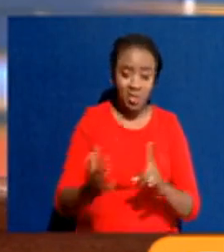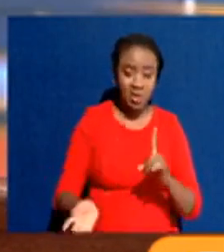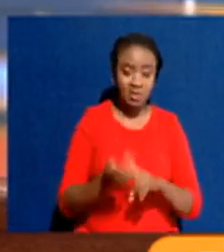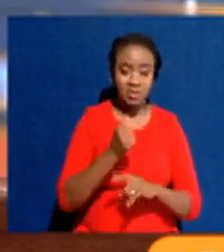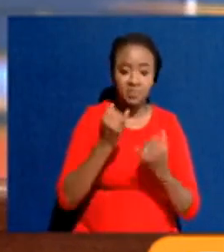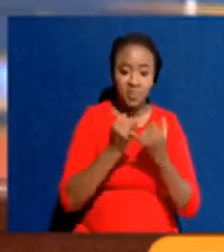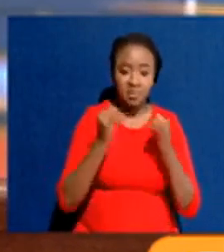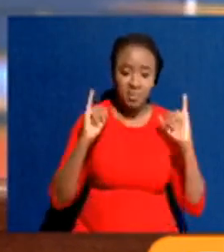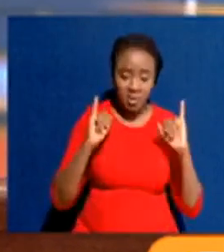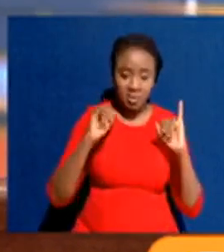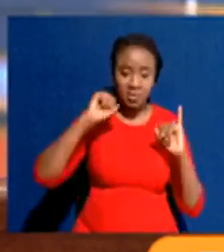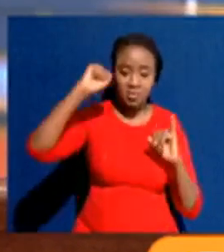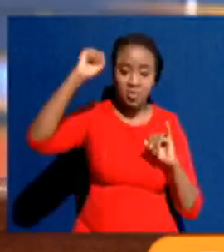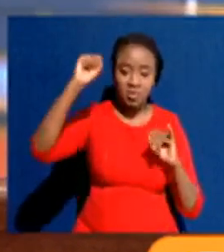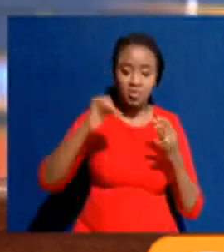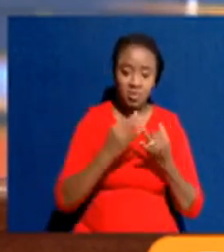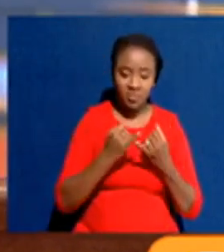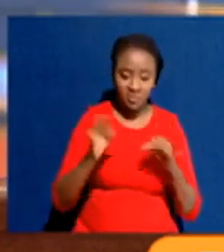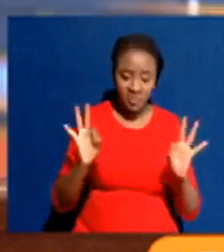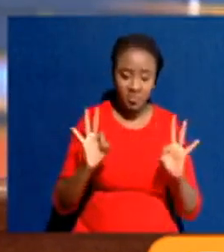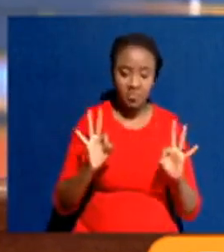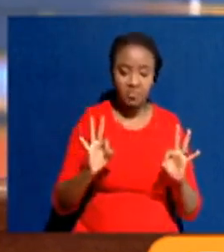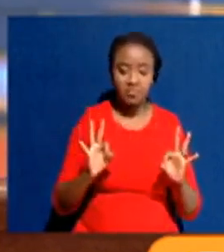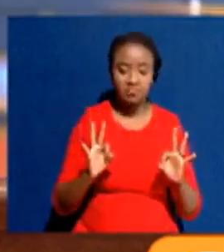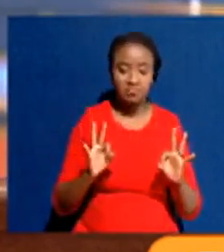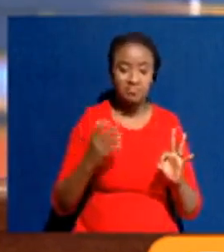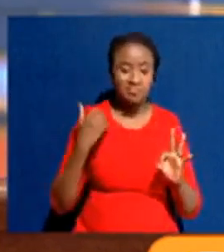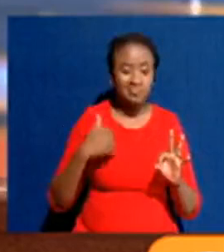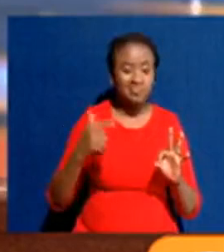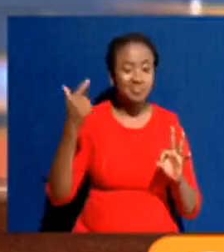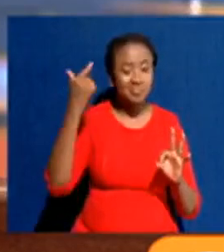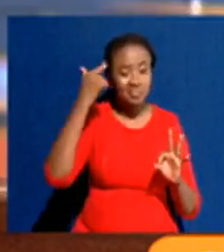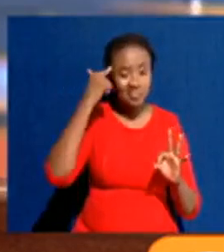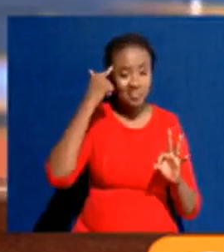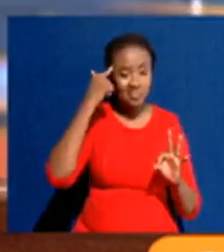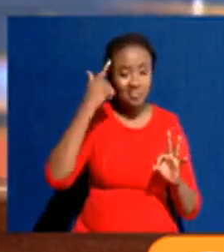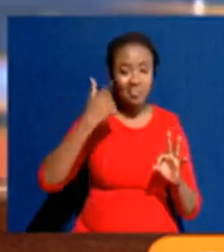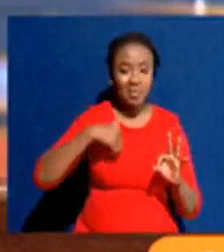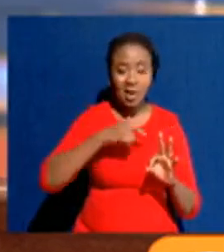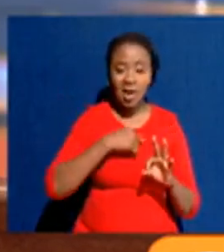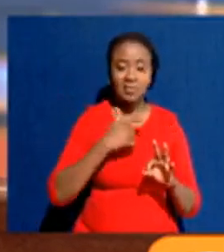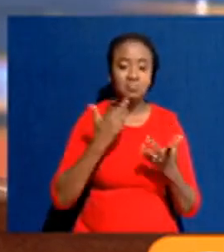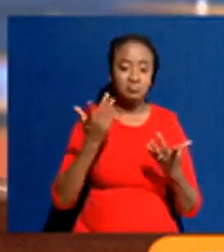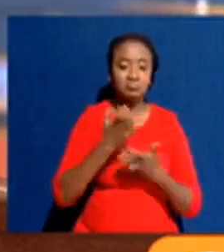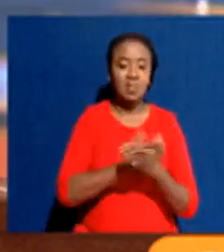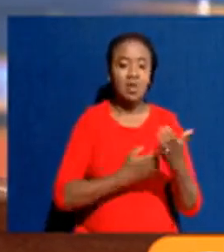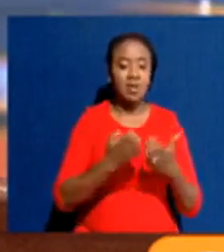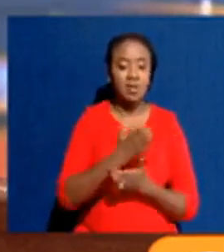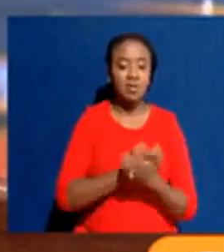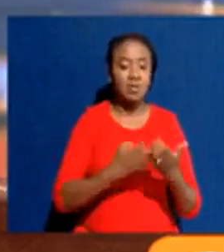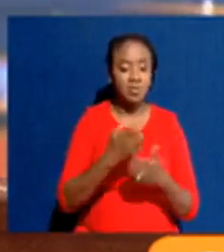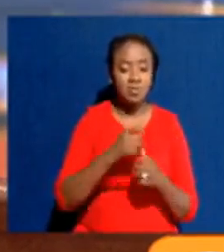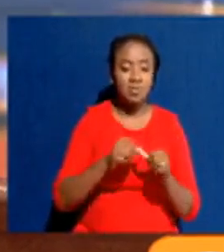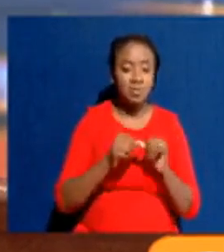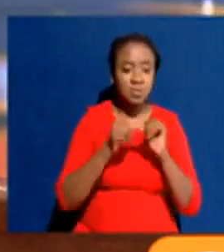political freedom, not economic freedom. I think we are still colonized economically. We just